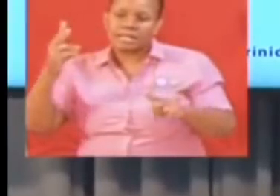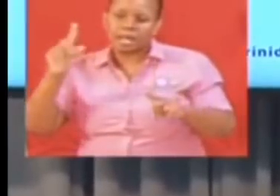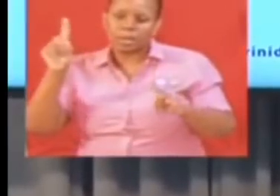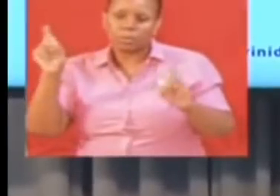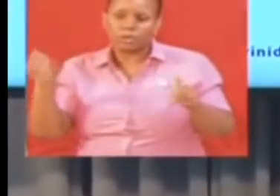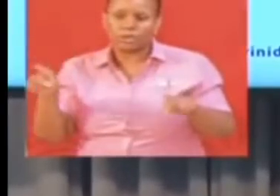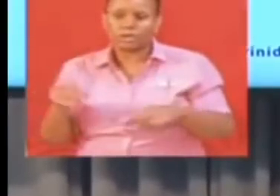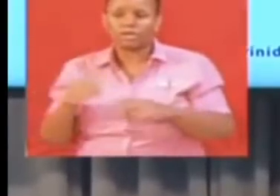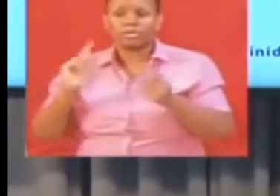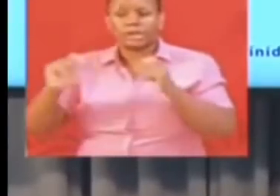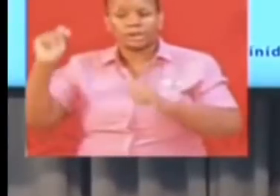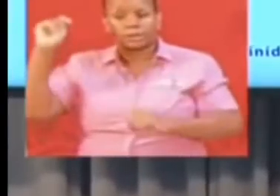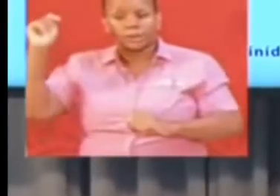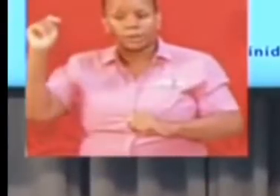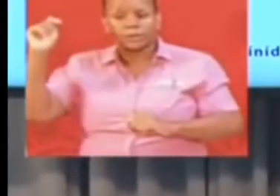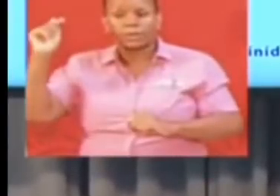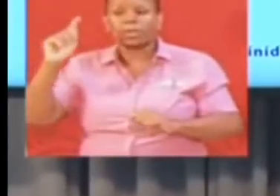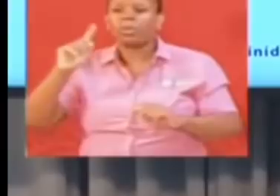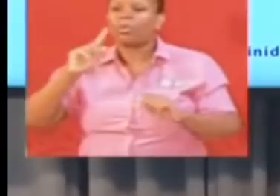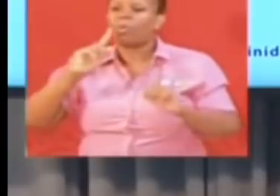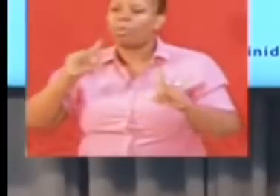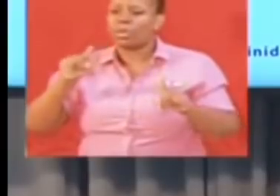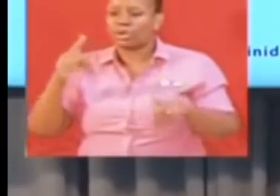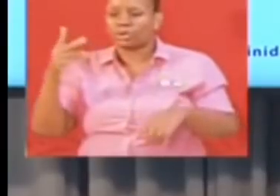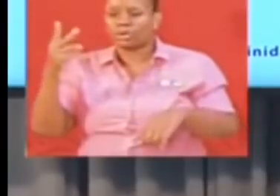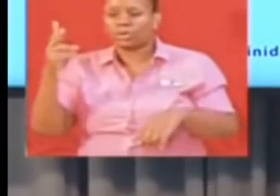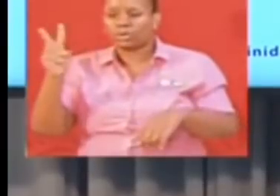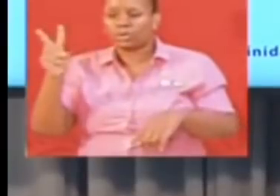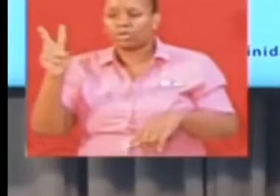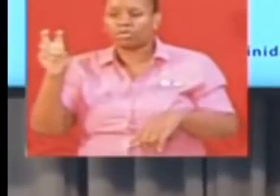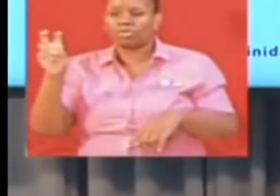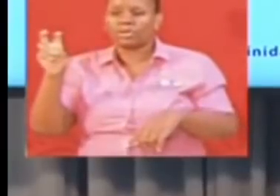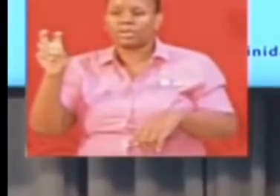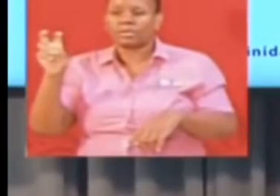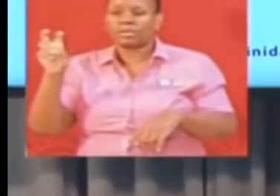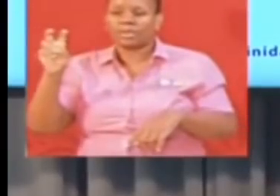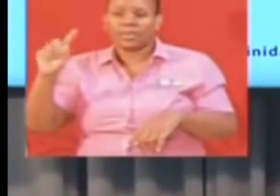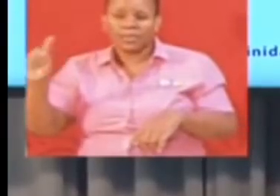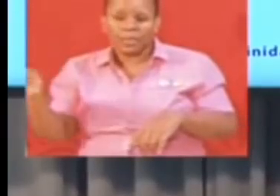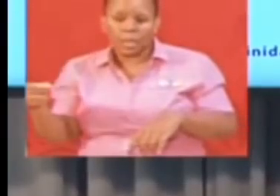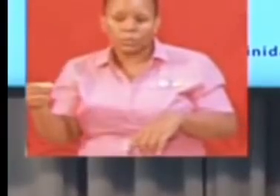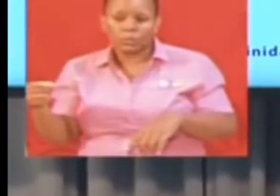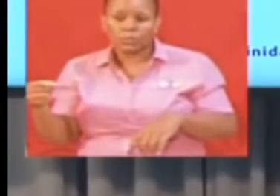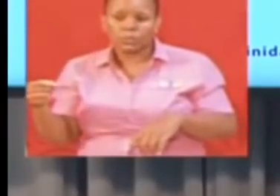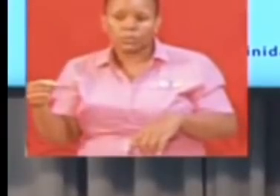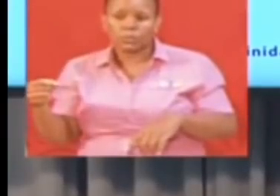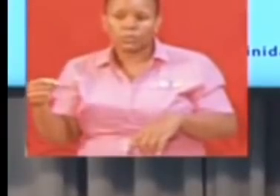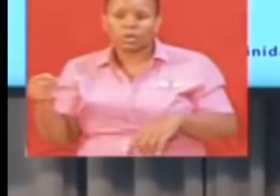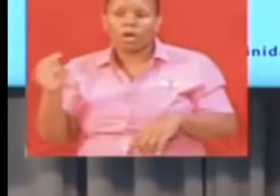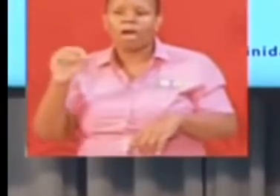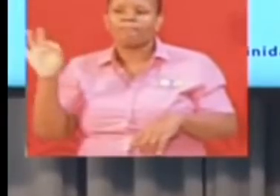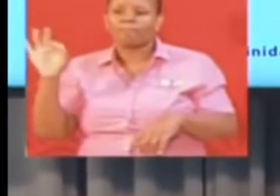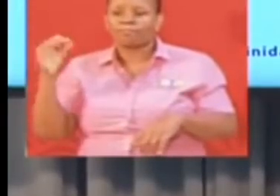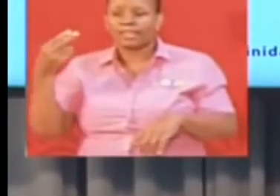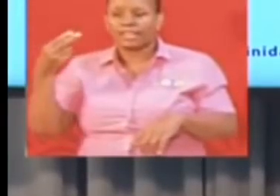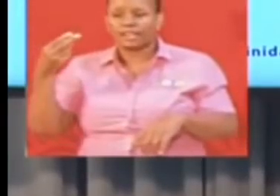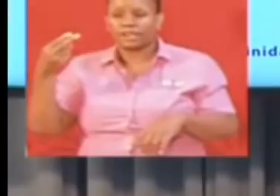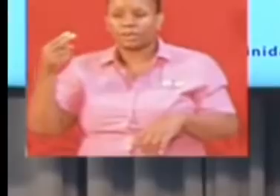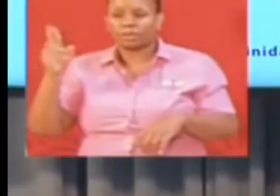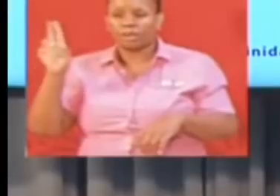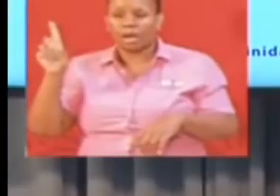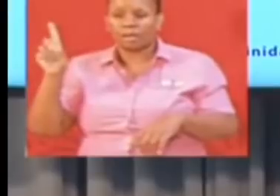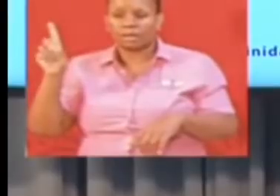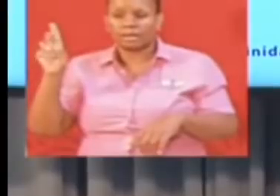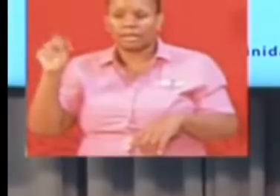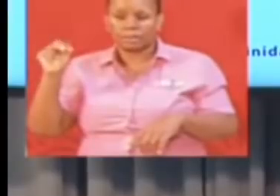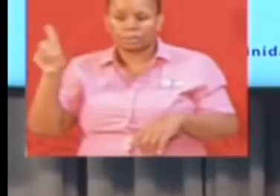doses of H1N1 vaccine. We received half of that shipment on Wednesday. They will